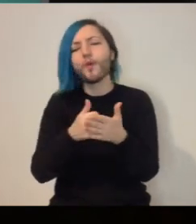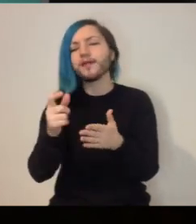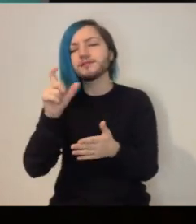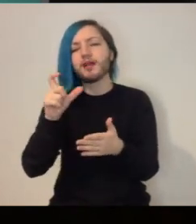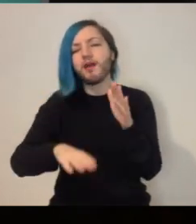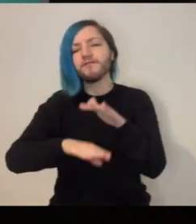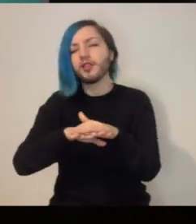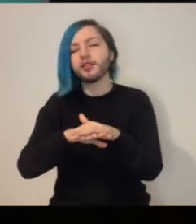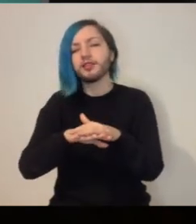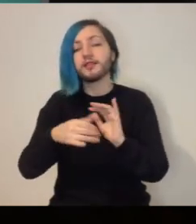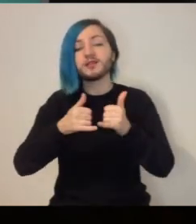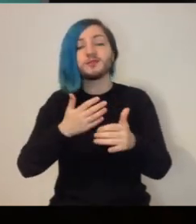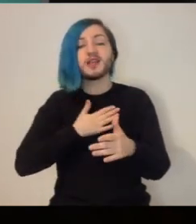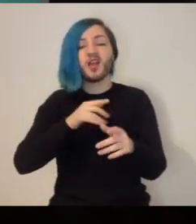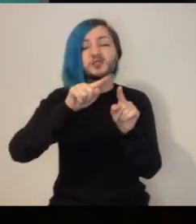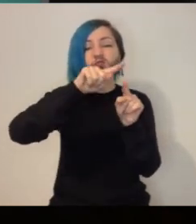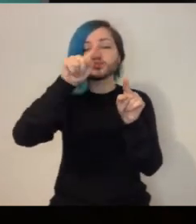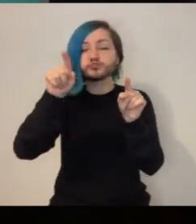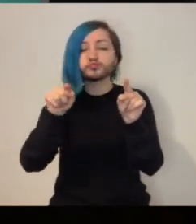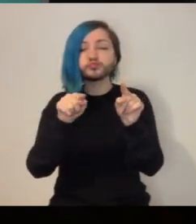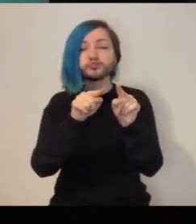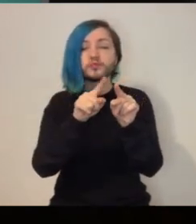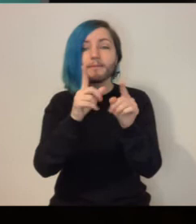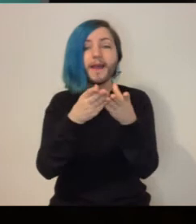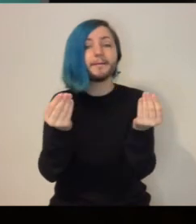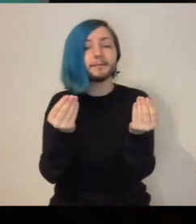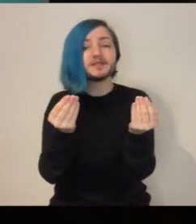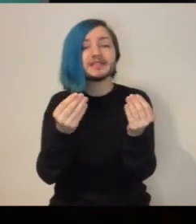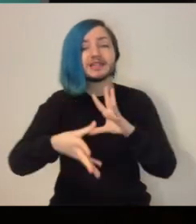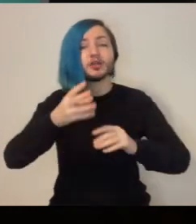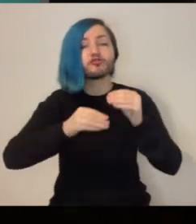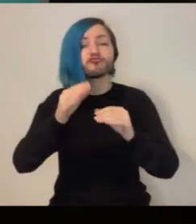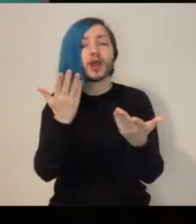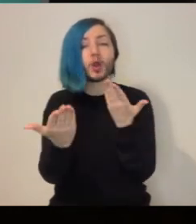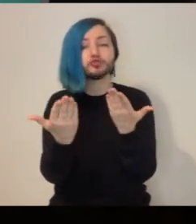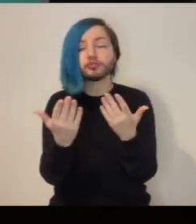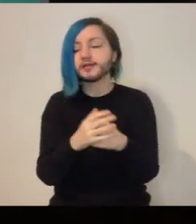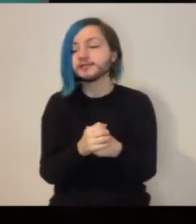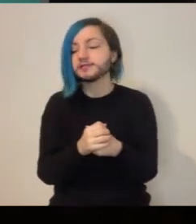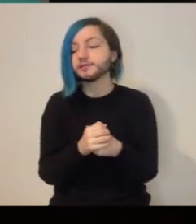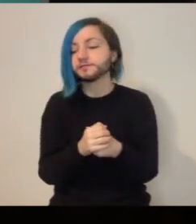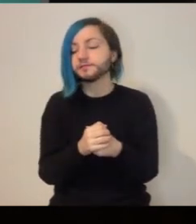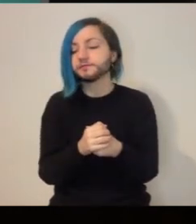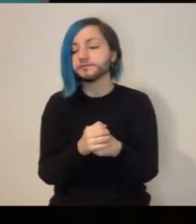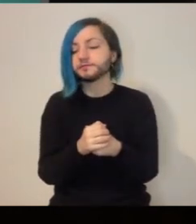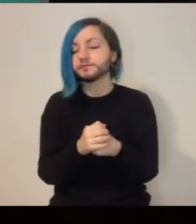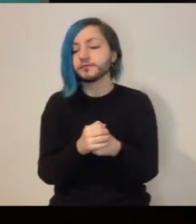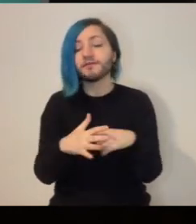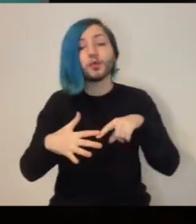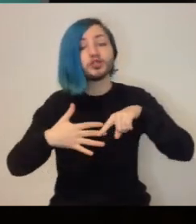in. Often it's really nice to leave this mark making, so you get a contrast. In terms of the